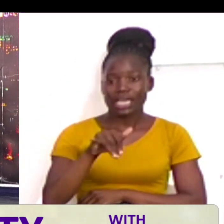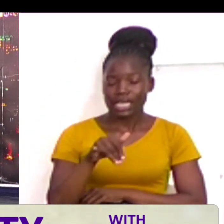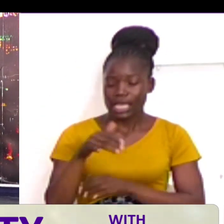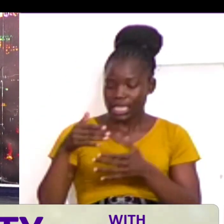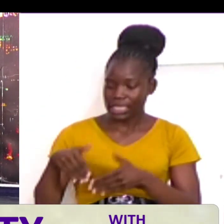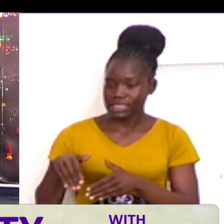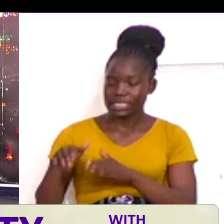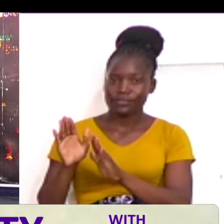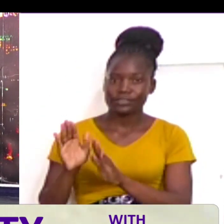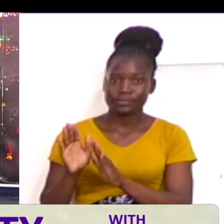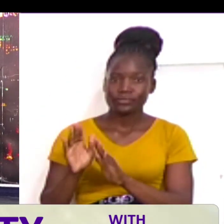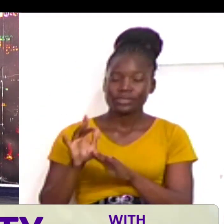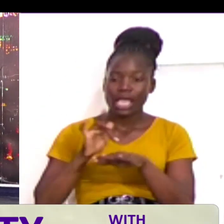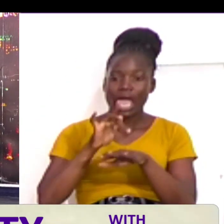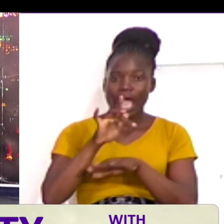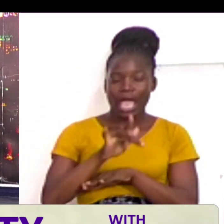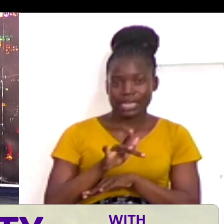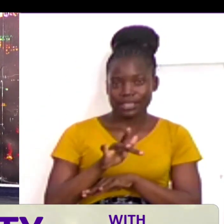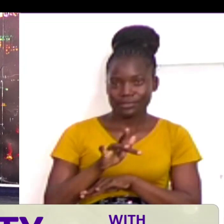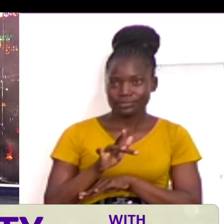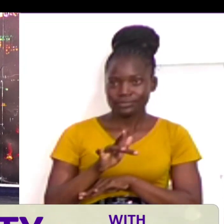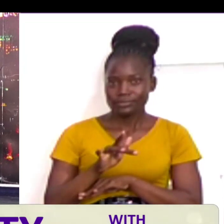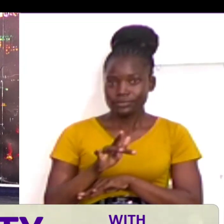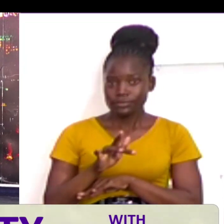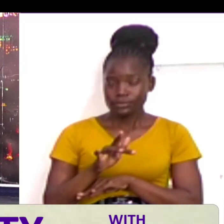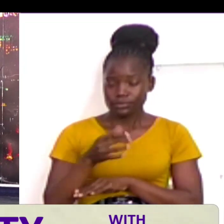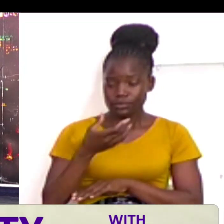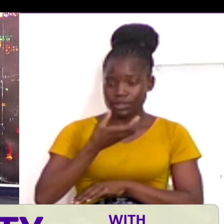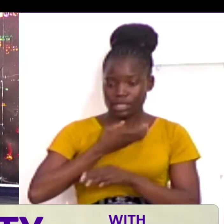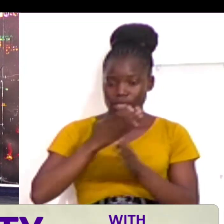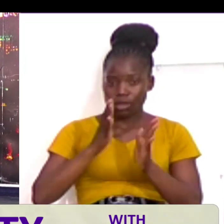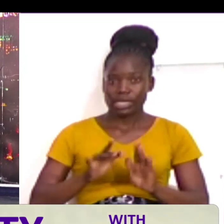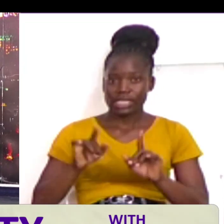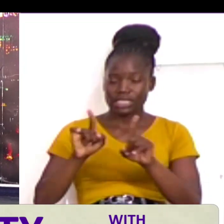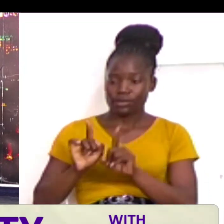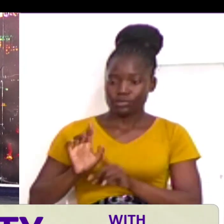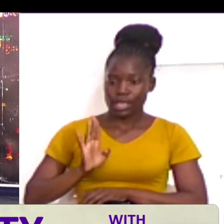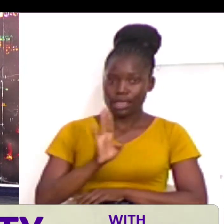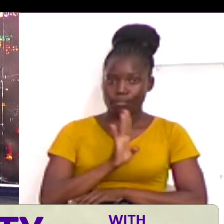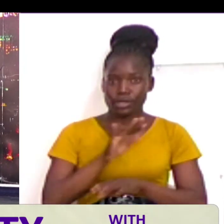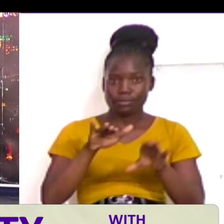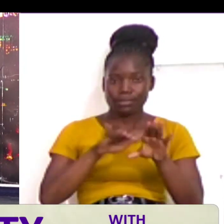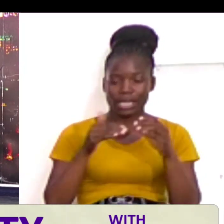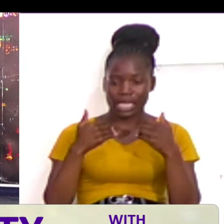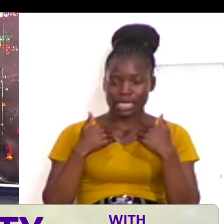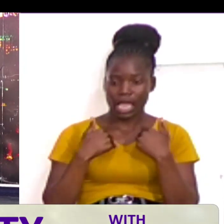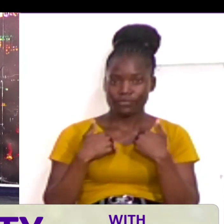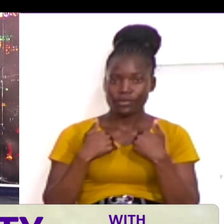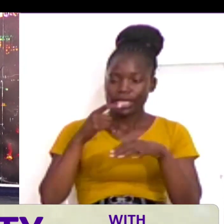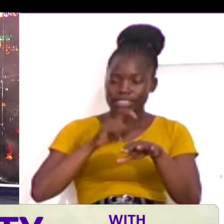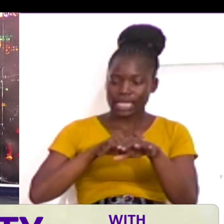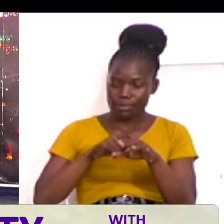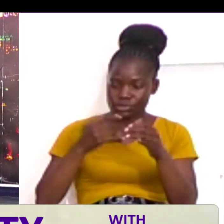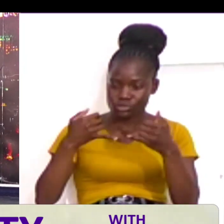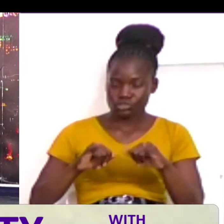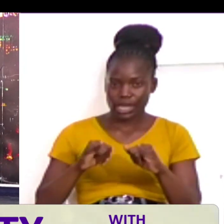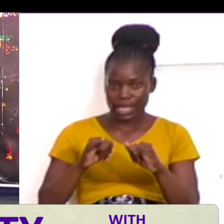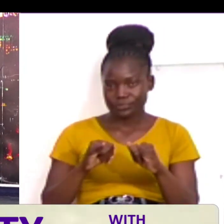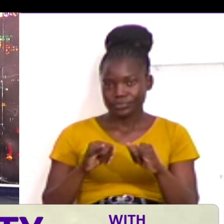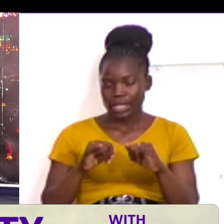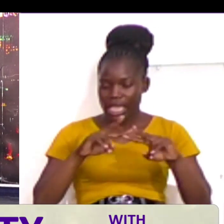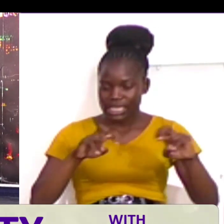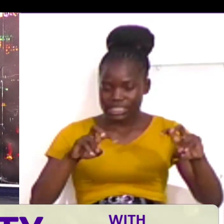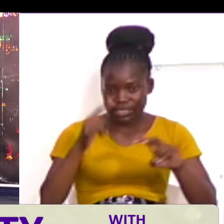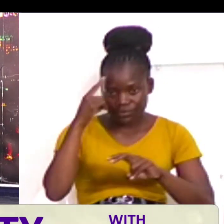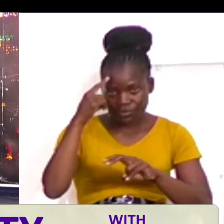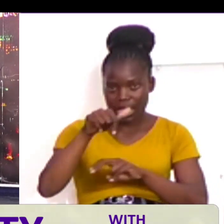left quite early, where the owners and the board members can now have ample time to try and maybe look